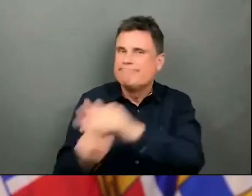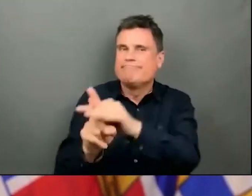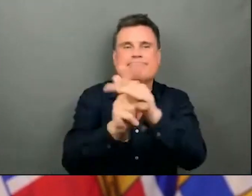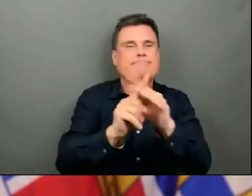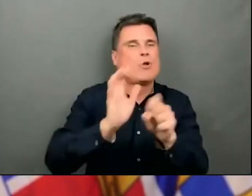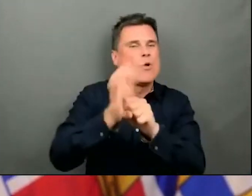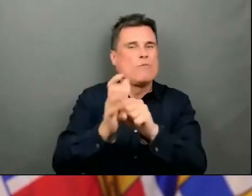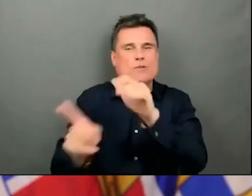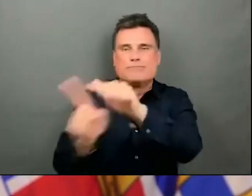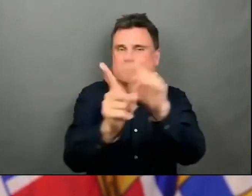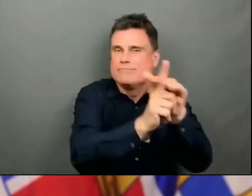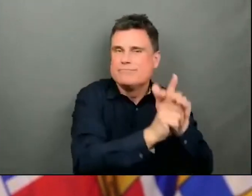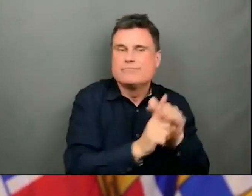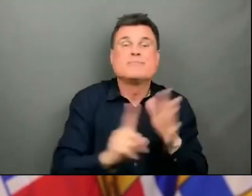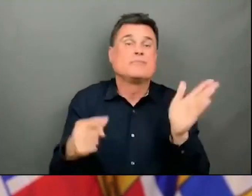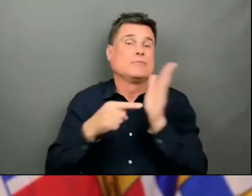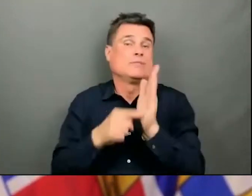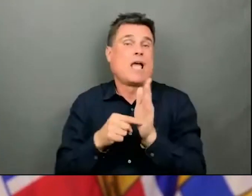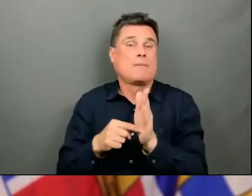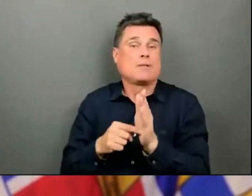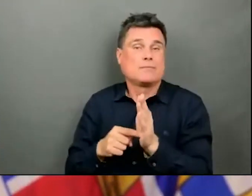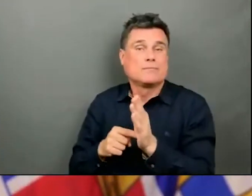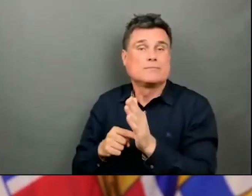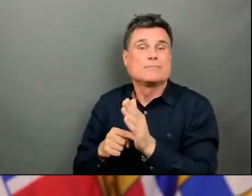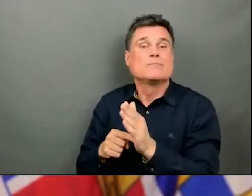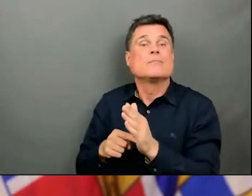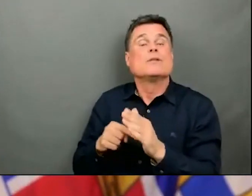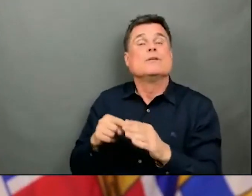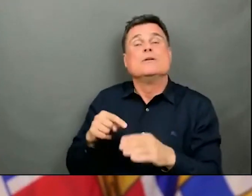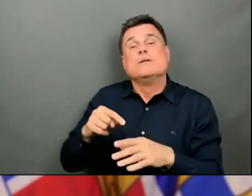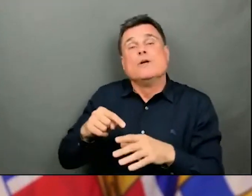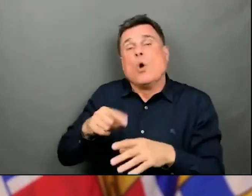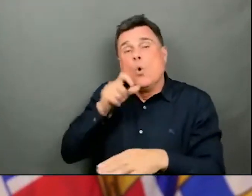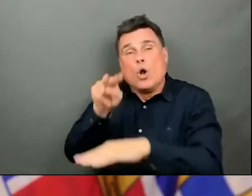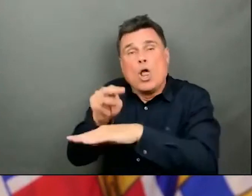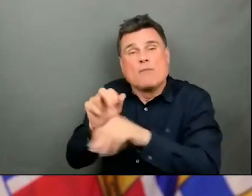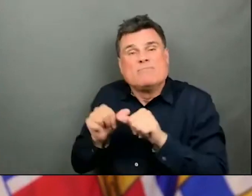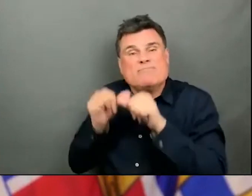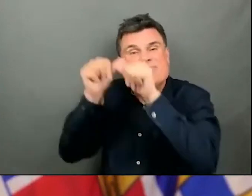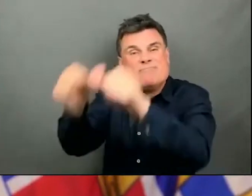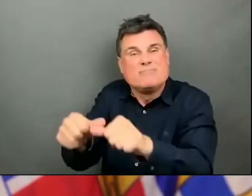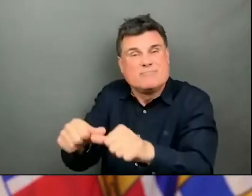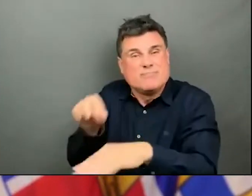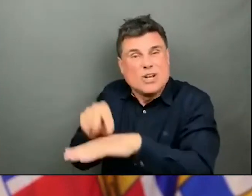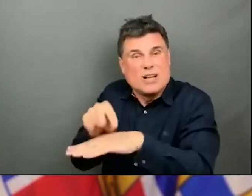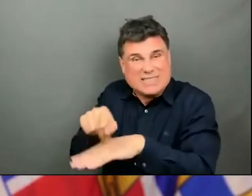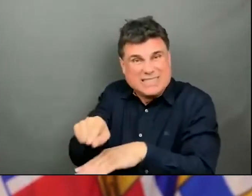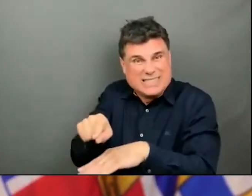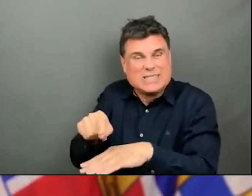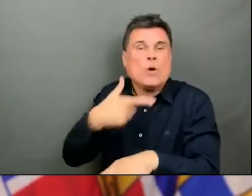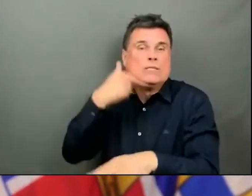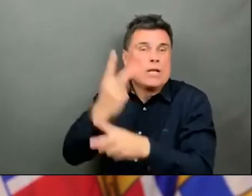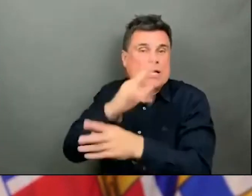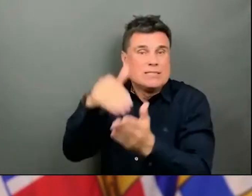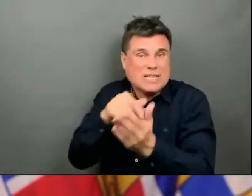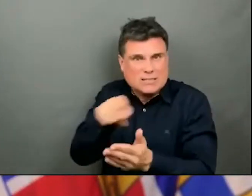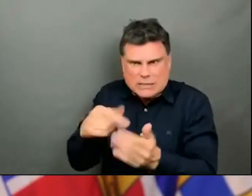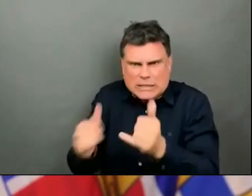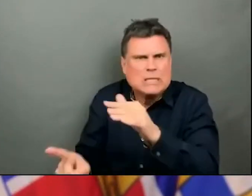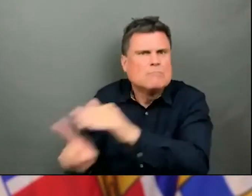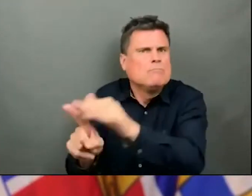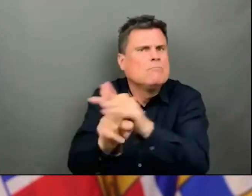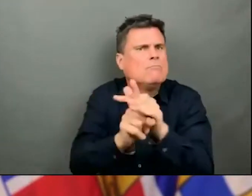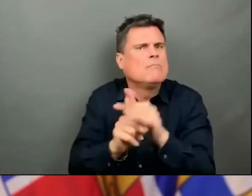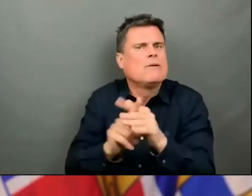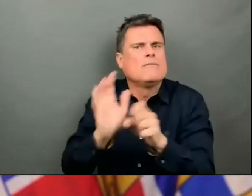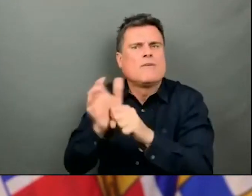thankfully much, much less, and they're not spreading as much, and the illness is much milder. But we have seen as